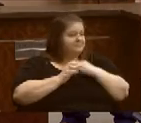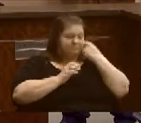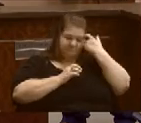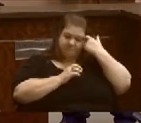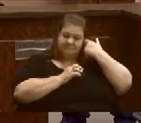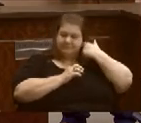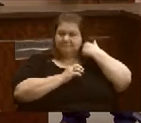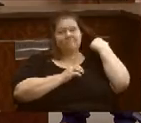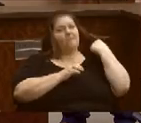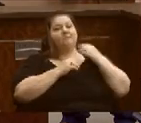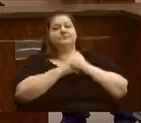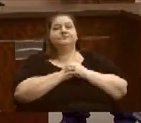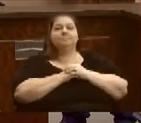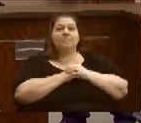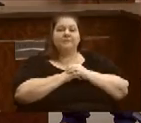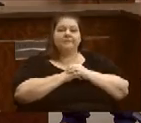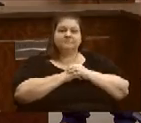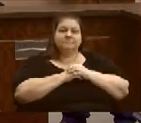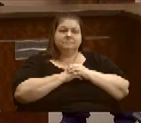And let's see,